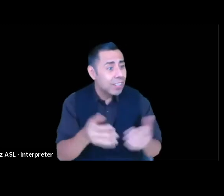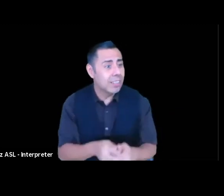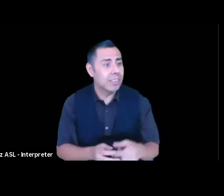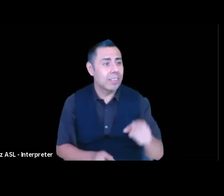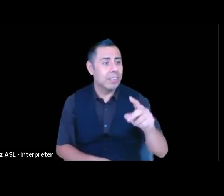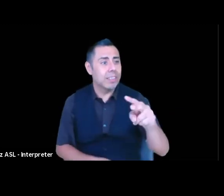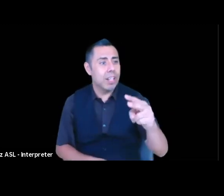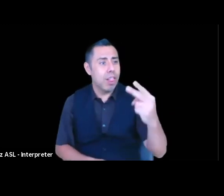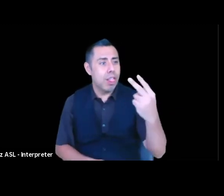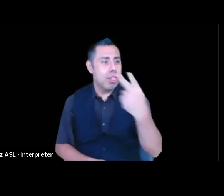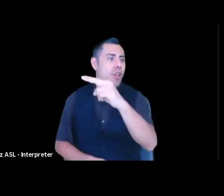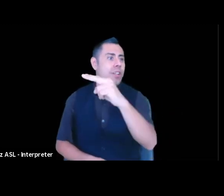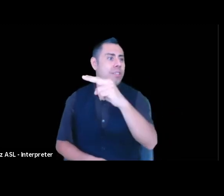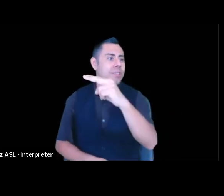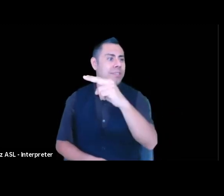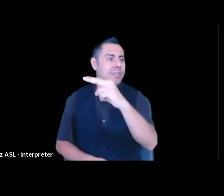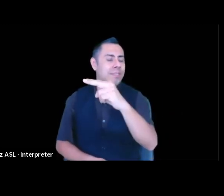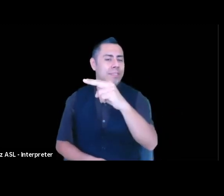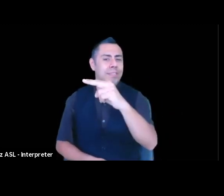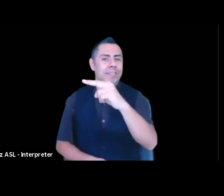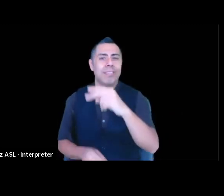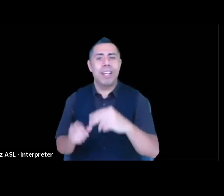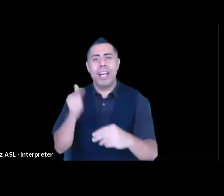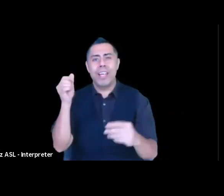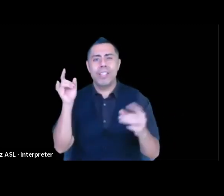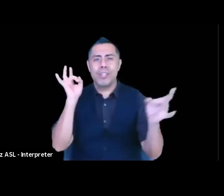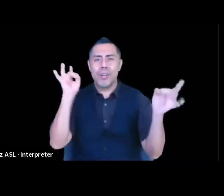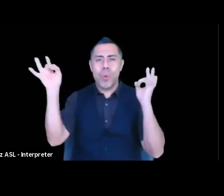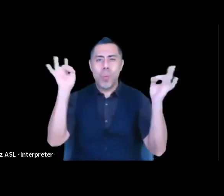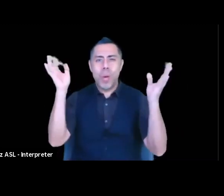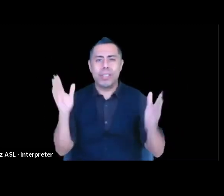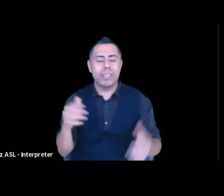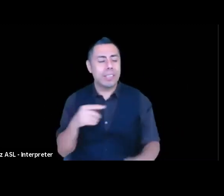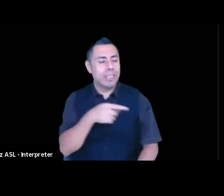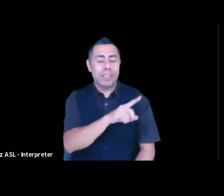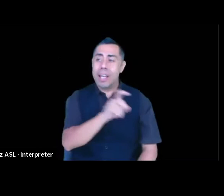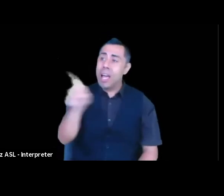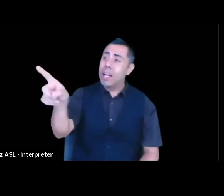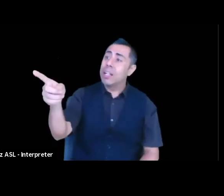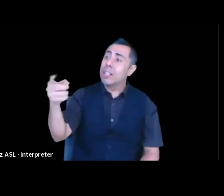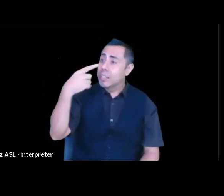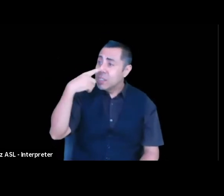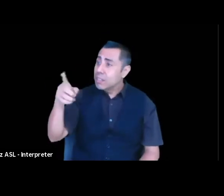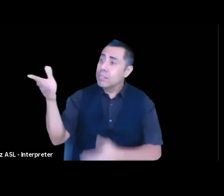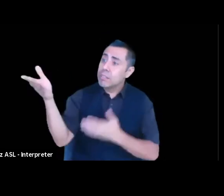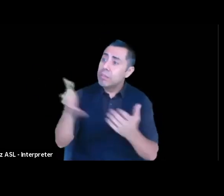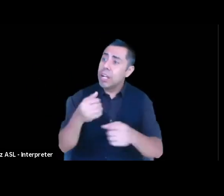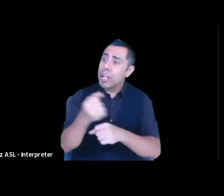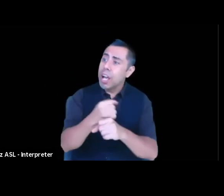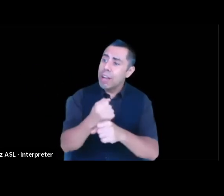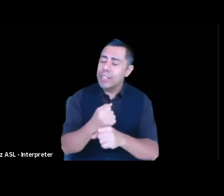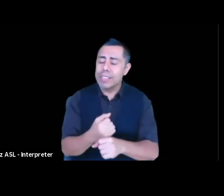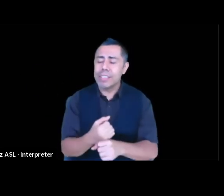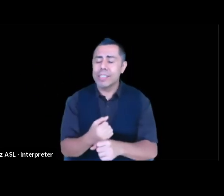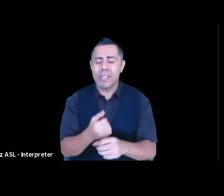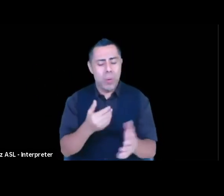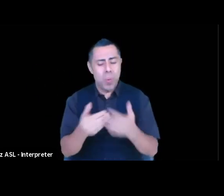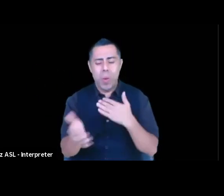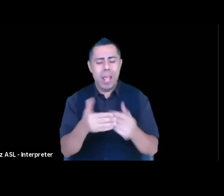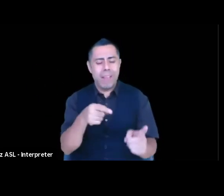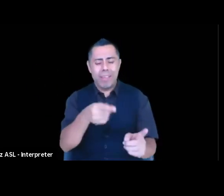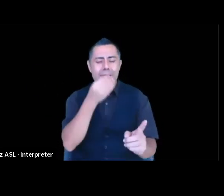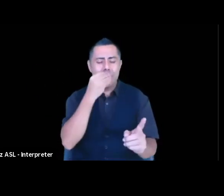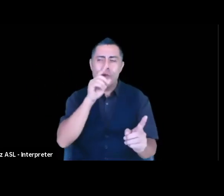at somebody and call the other waitress's name and say, oh, can you get me a cup of coffee? Or can you get me, you know, whatever it is.